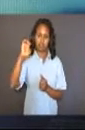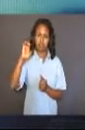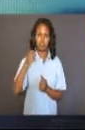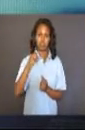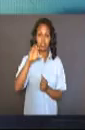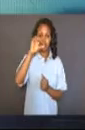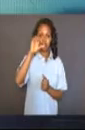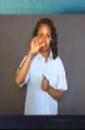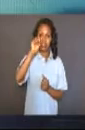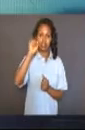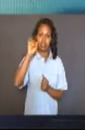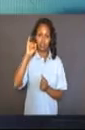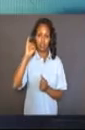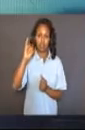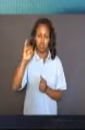selenium,